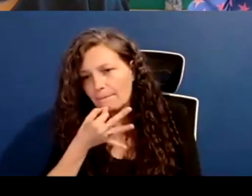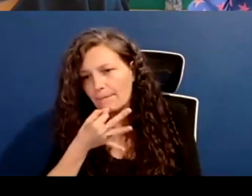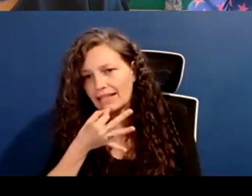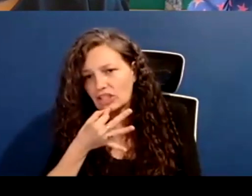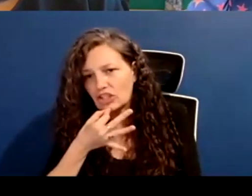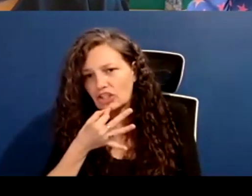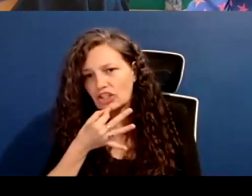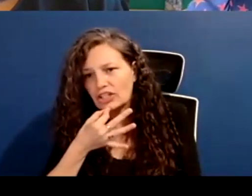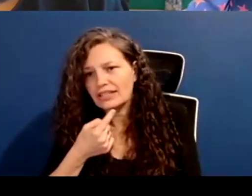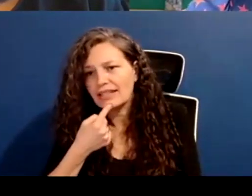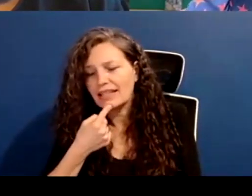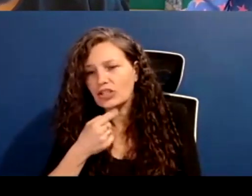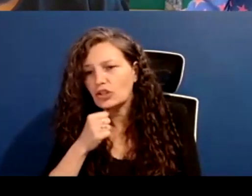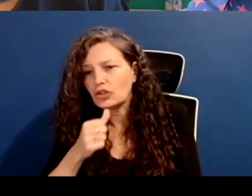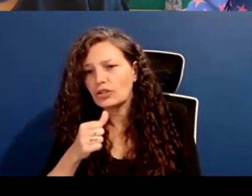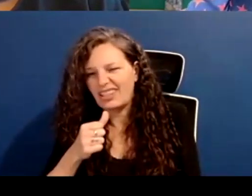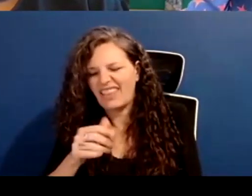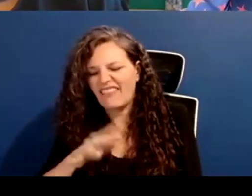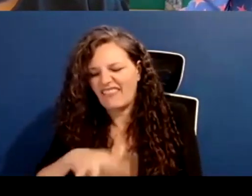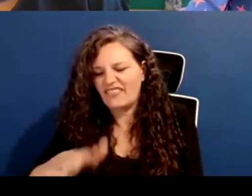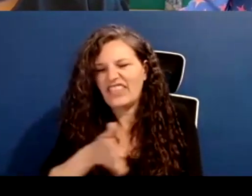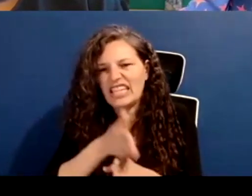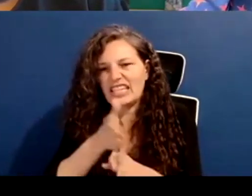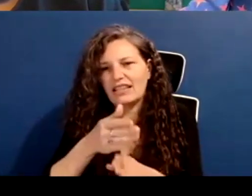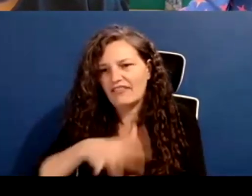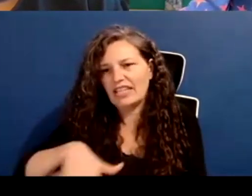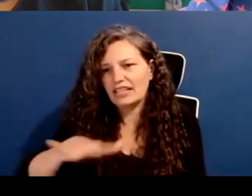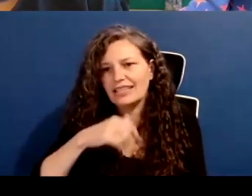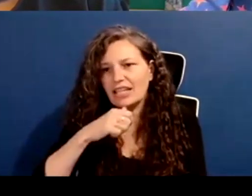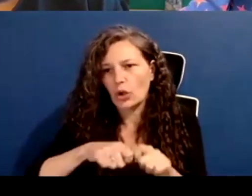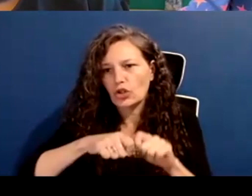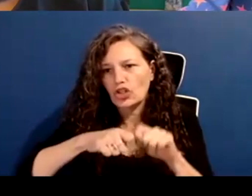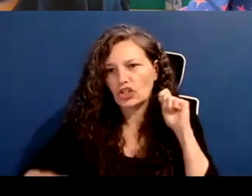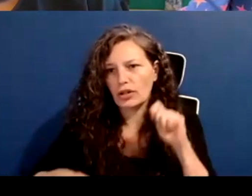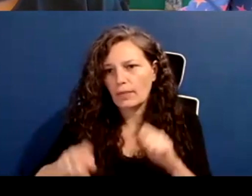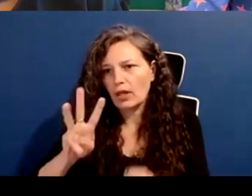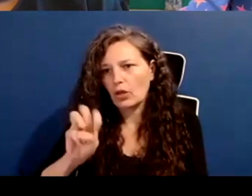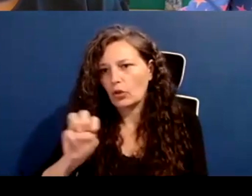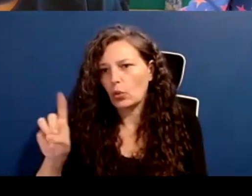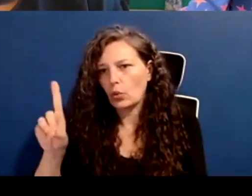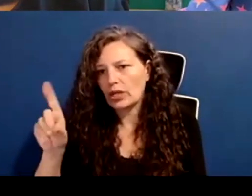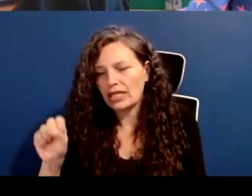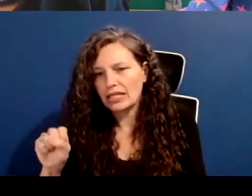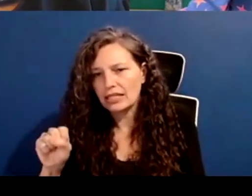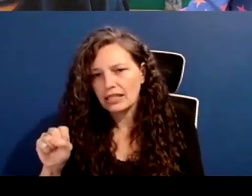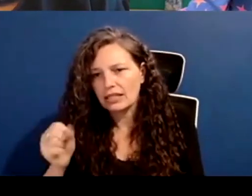says, "Don't tear up the weeds because you might hurt the wheat." And what I tell people is that